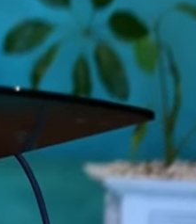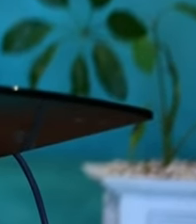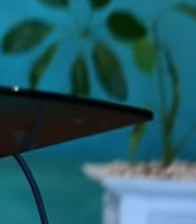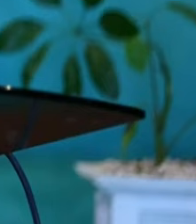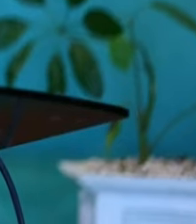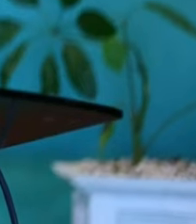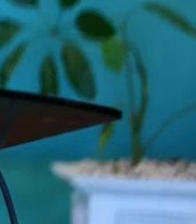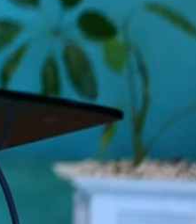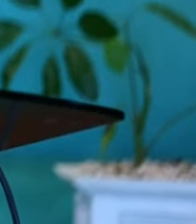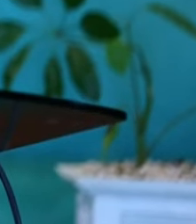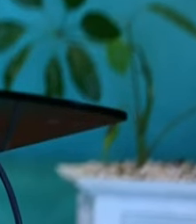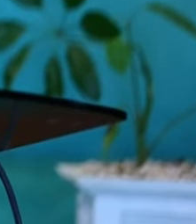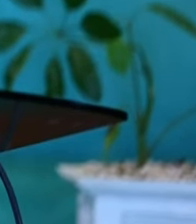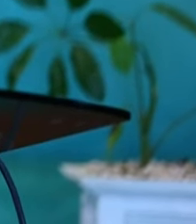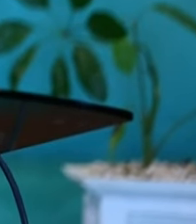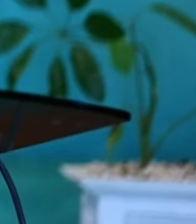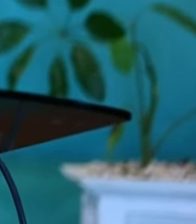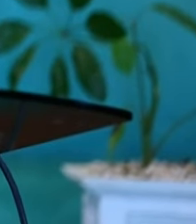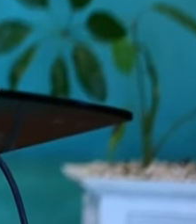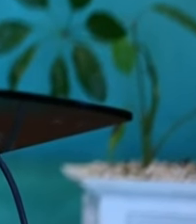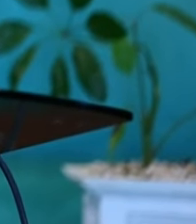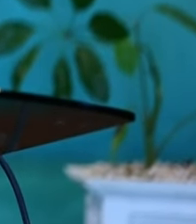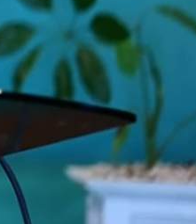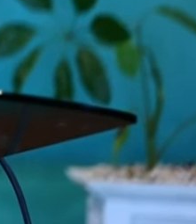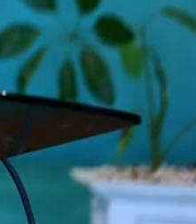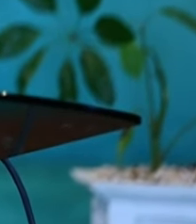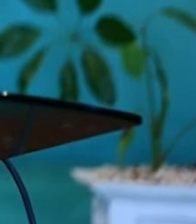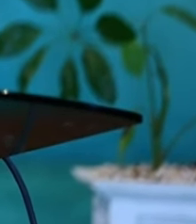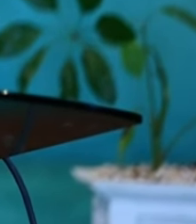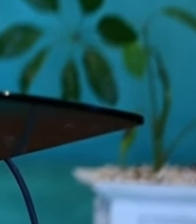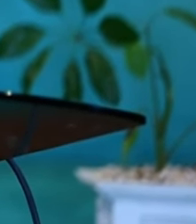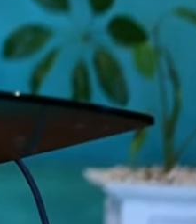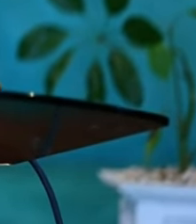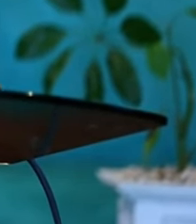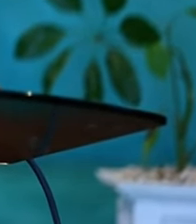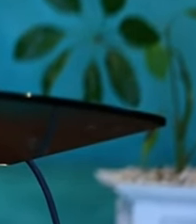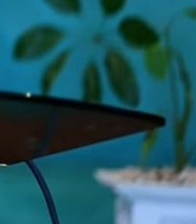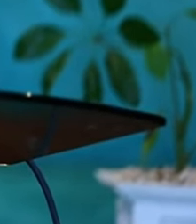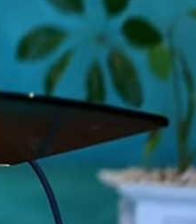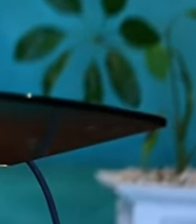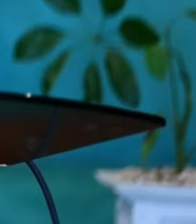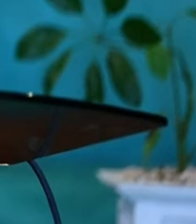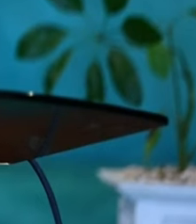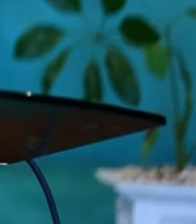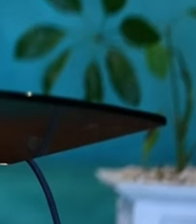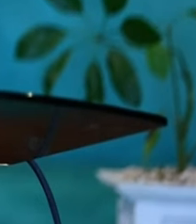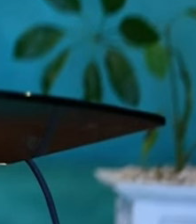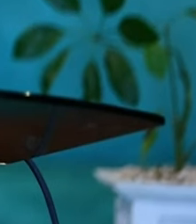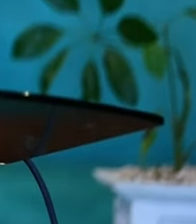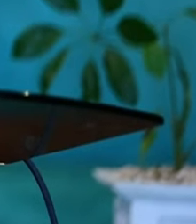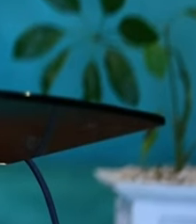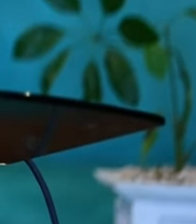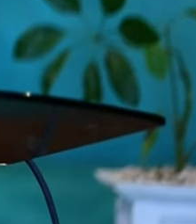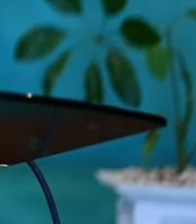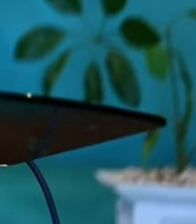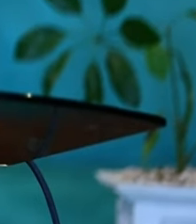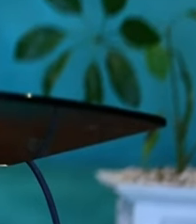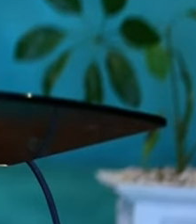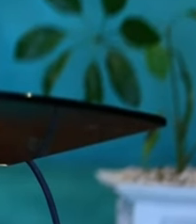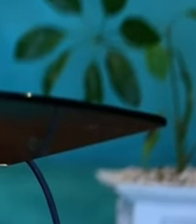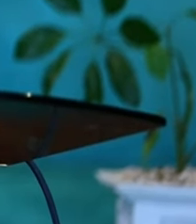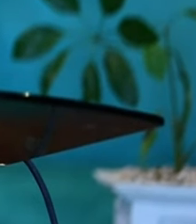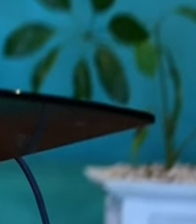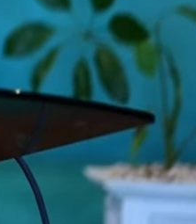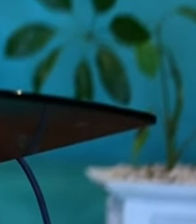This is the way the preacher says it or said it. The hypocrite with his